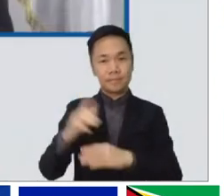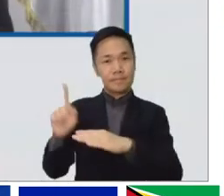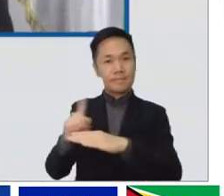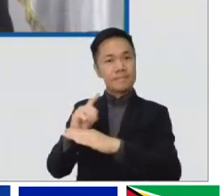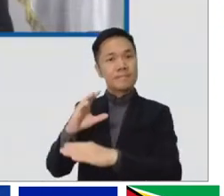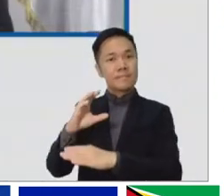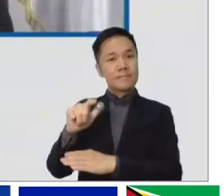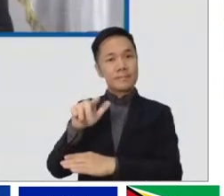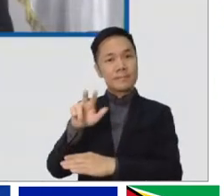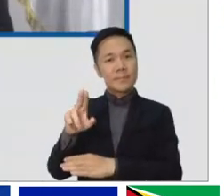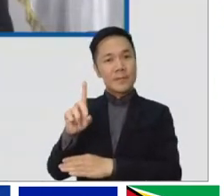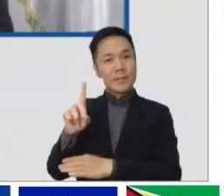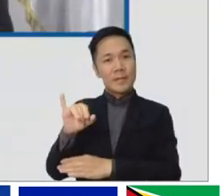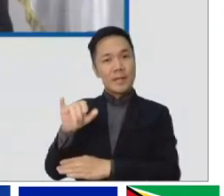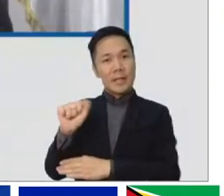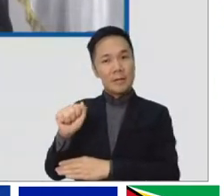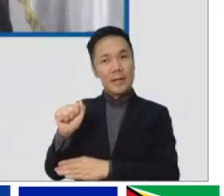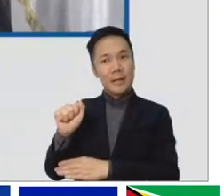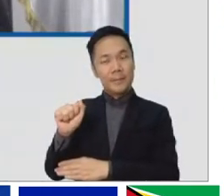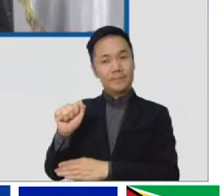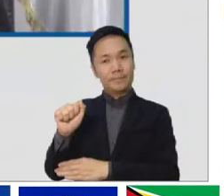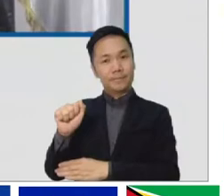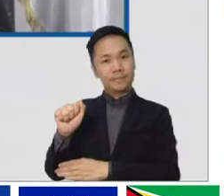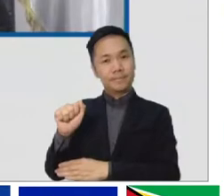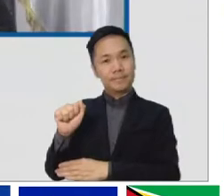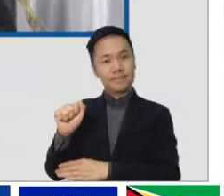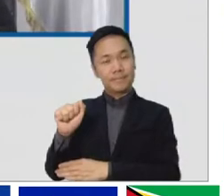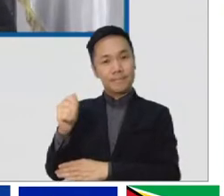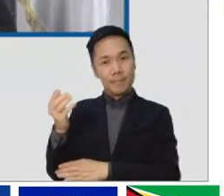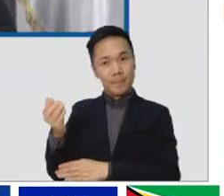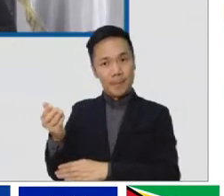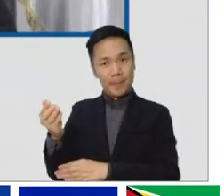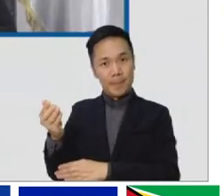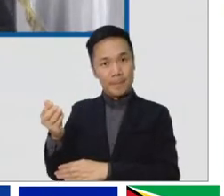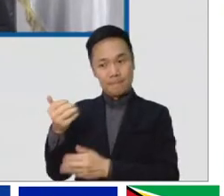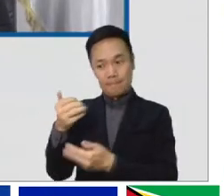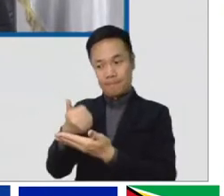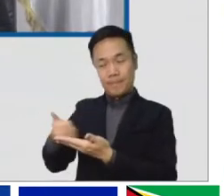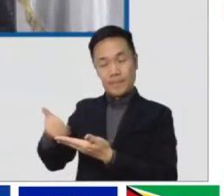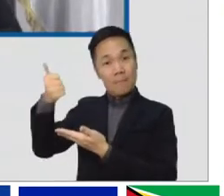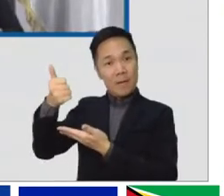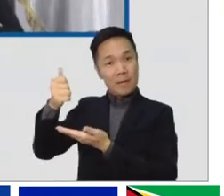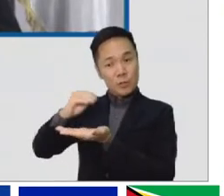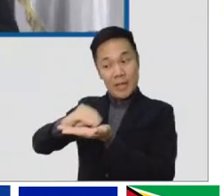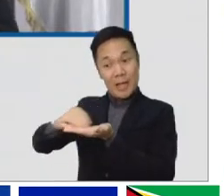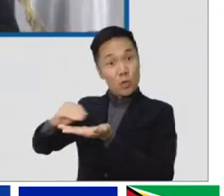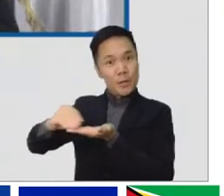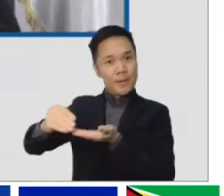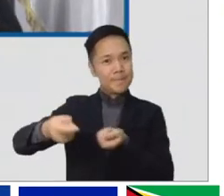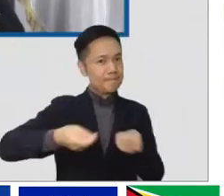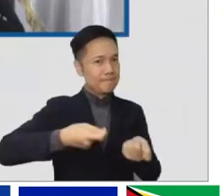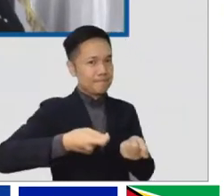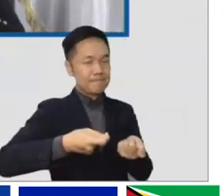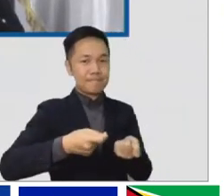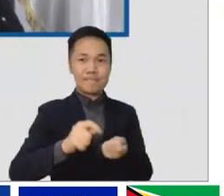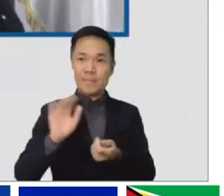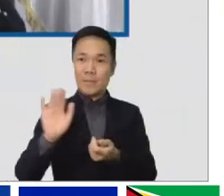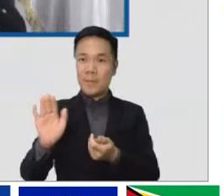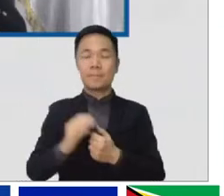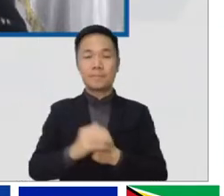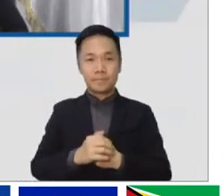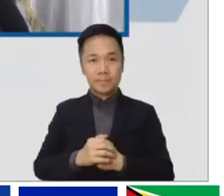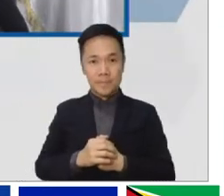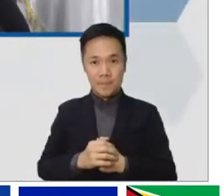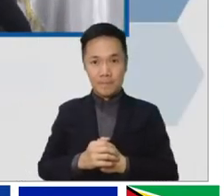Herrera, who is the Executive Secretary of the Central American Coordinating